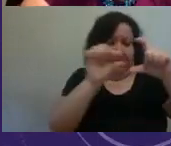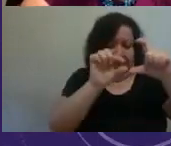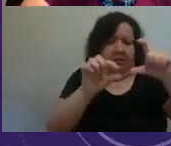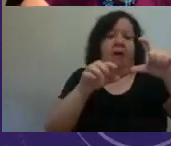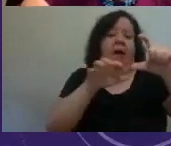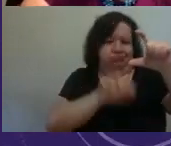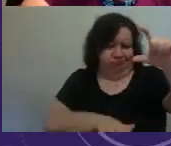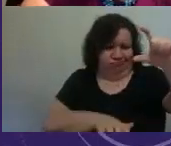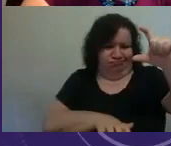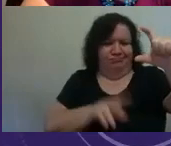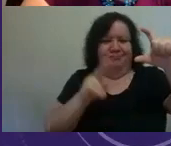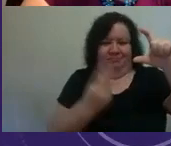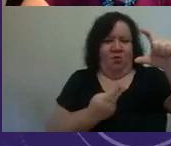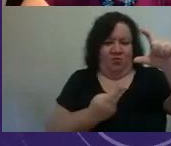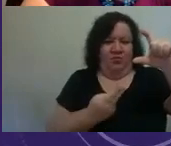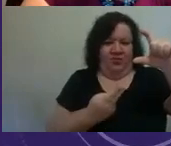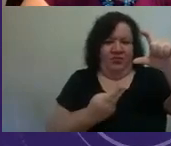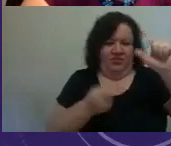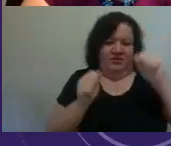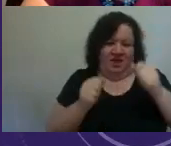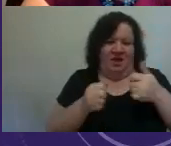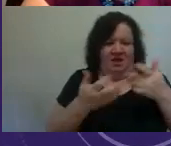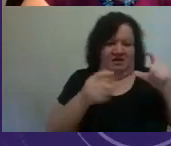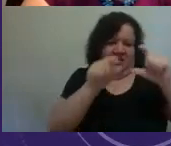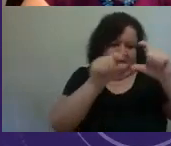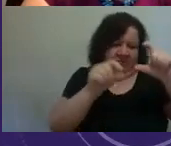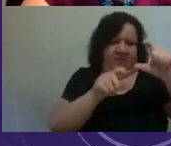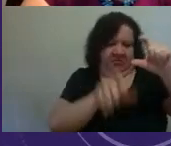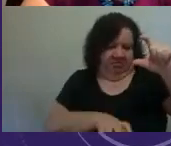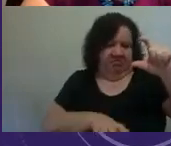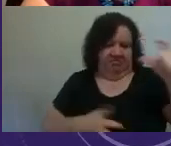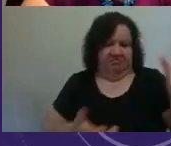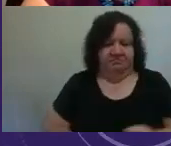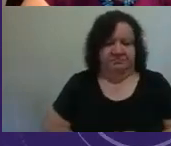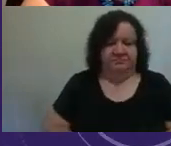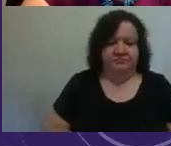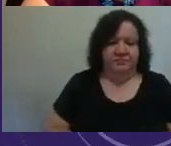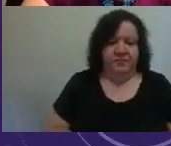website, when you're uploading a photo, alt text is the #1 priority.